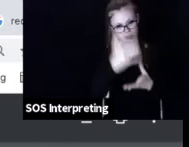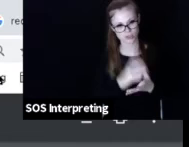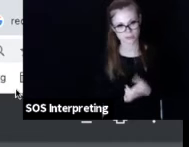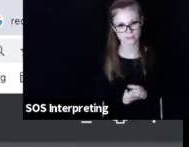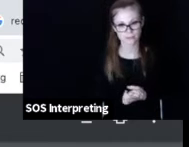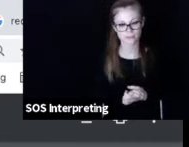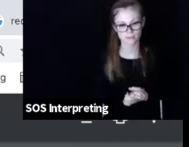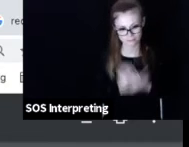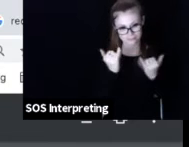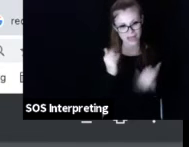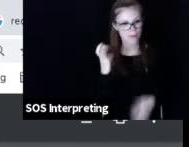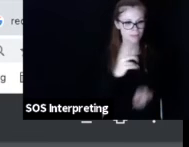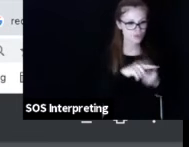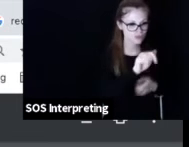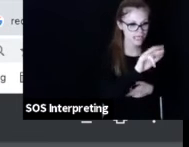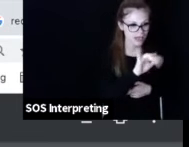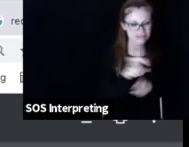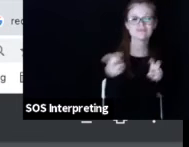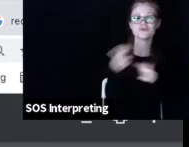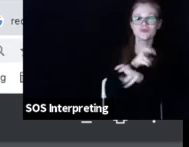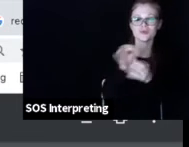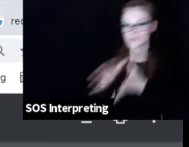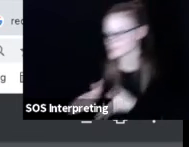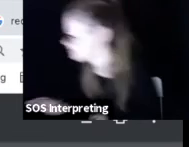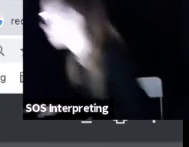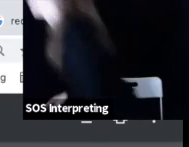Back to you, Carrie. I will silence myself.